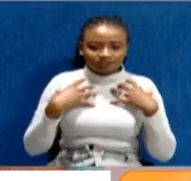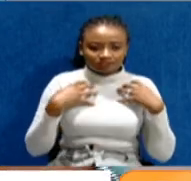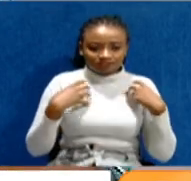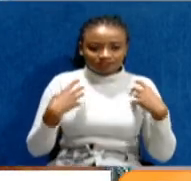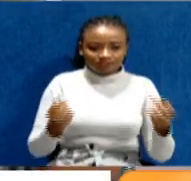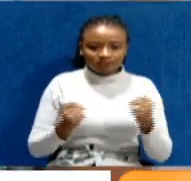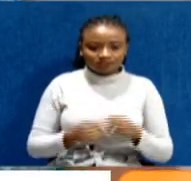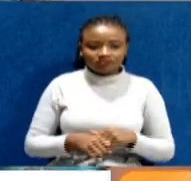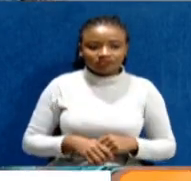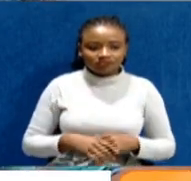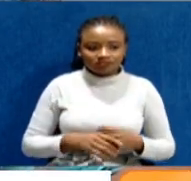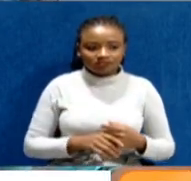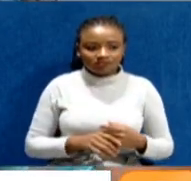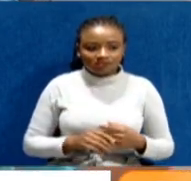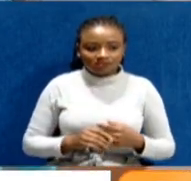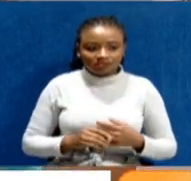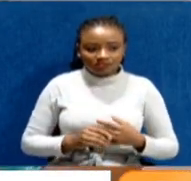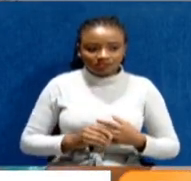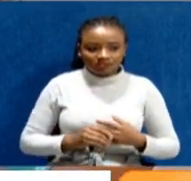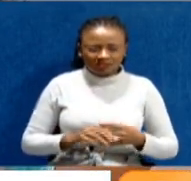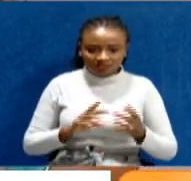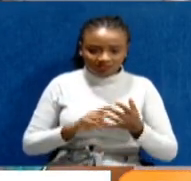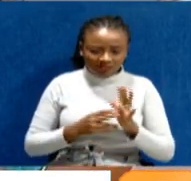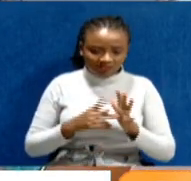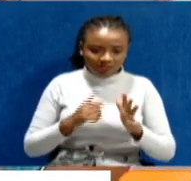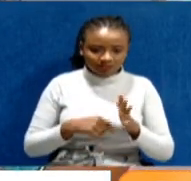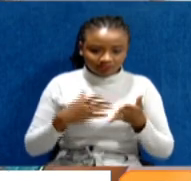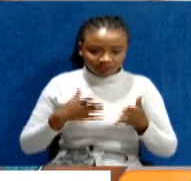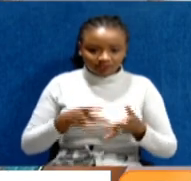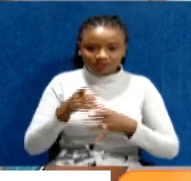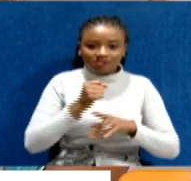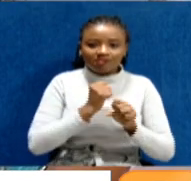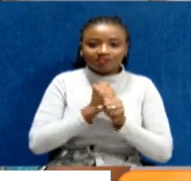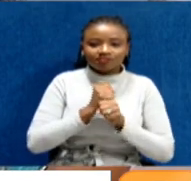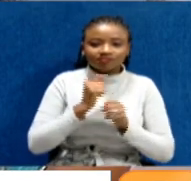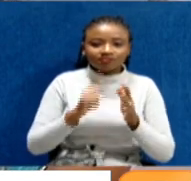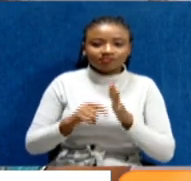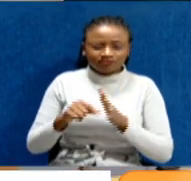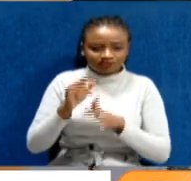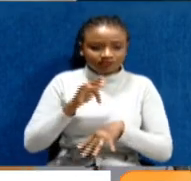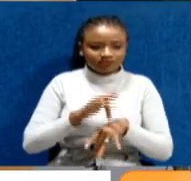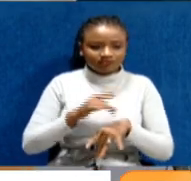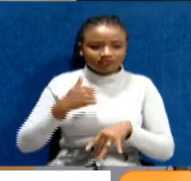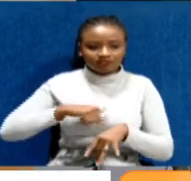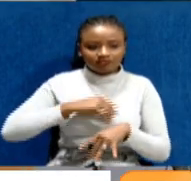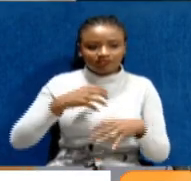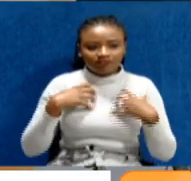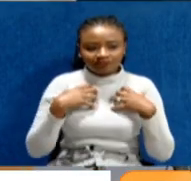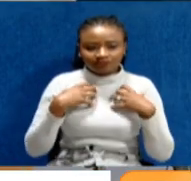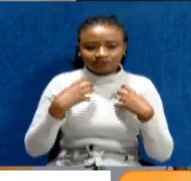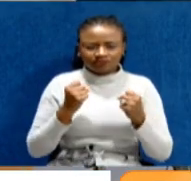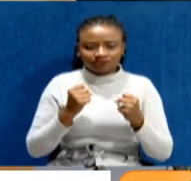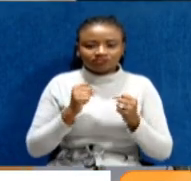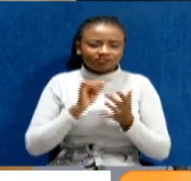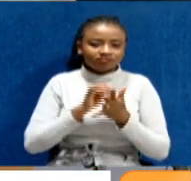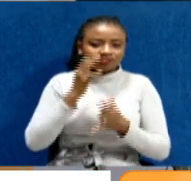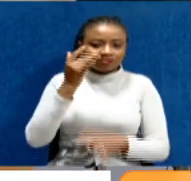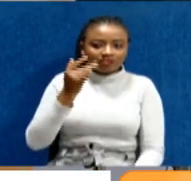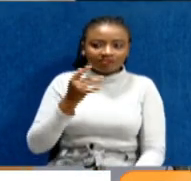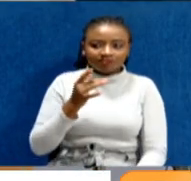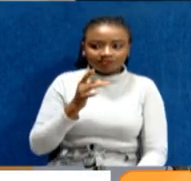That what we did many years ago or what you are currently doing is what is affecting your health. Okay. And that's where when you're